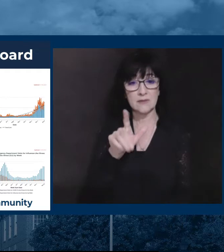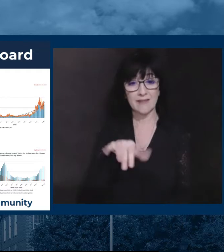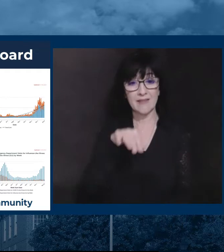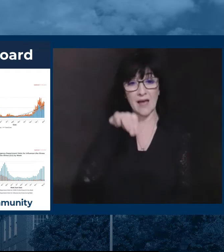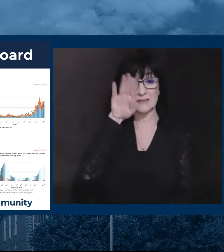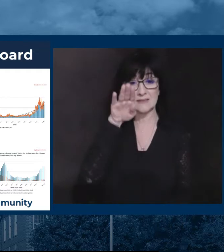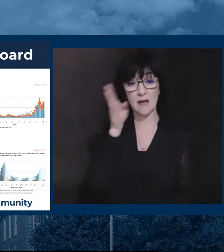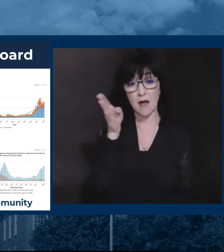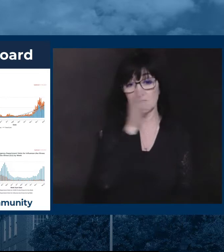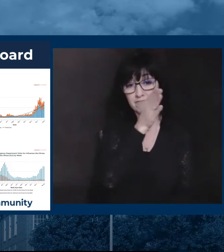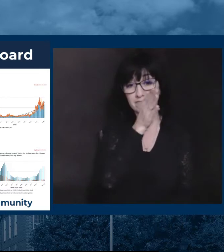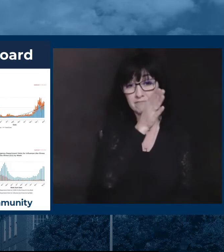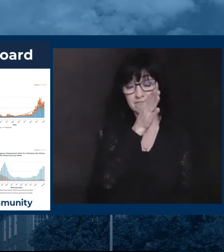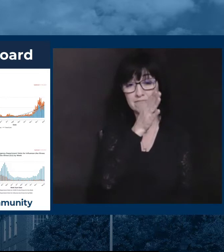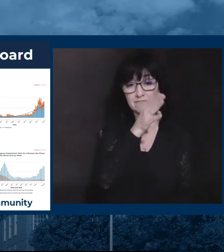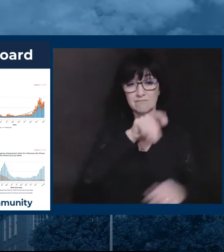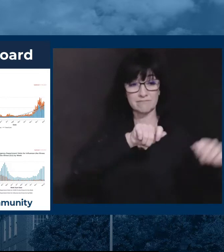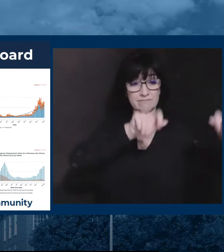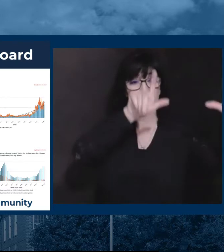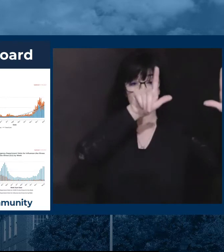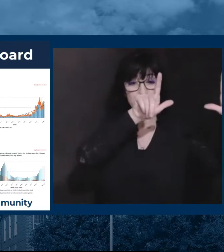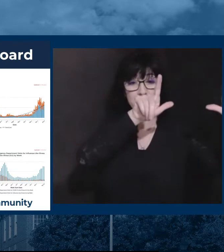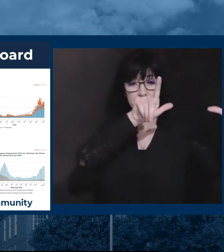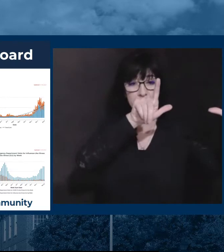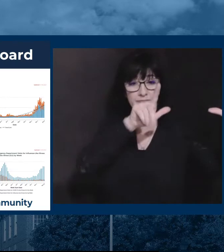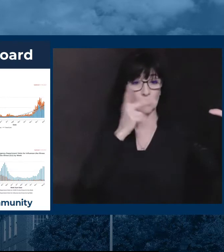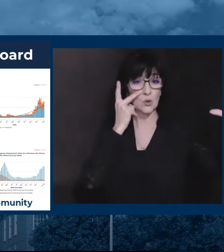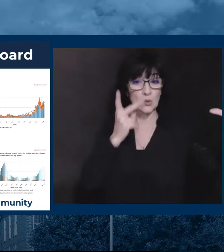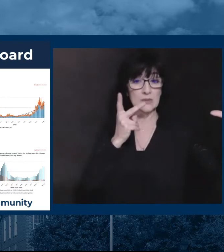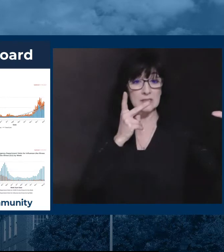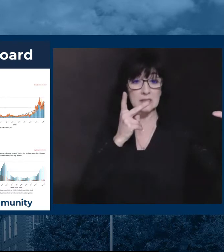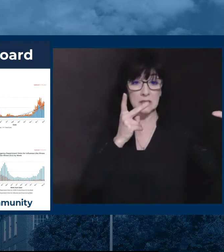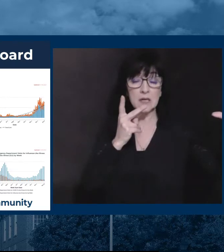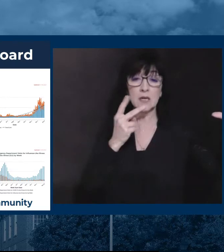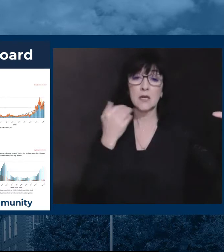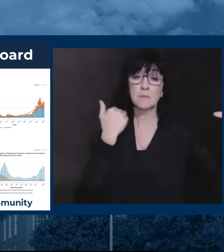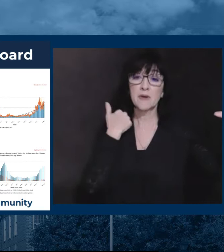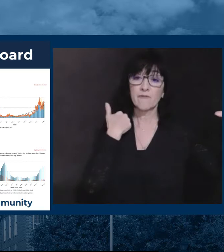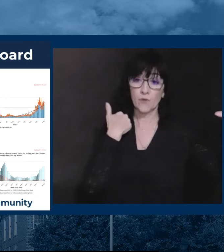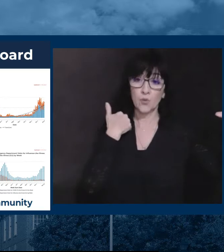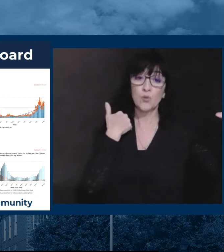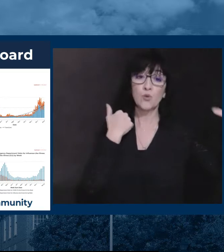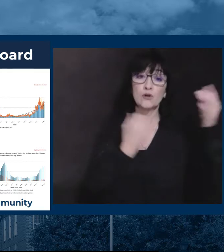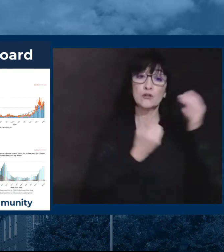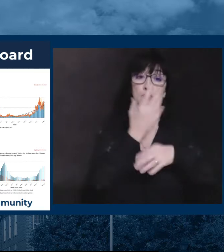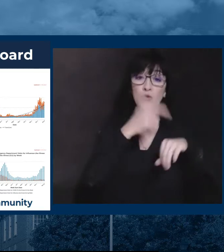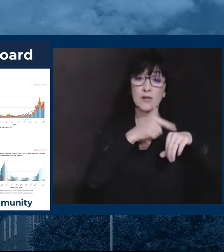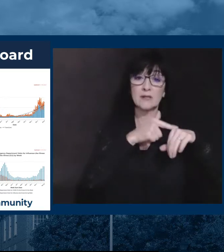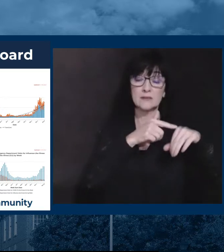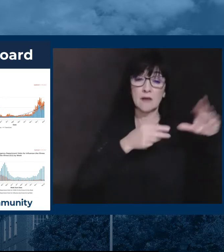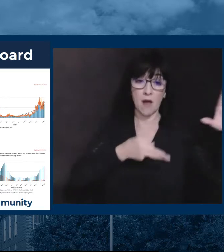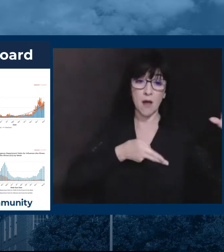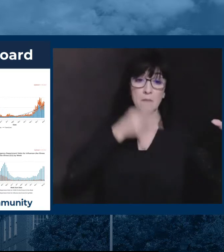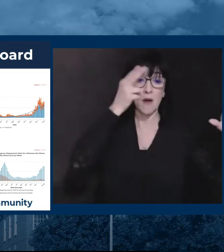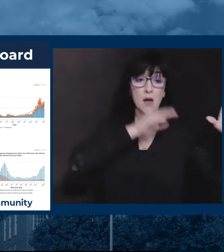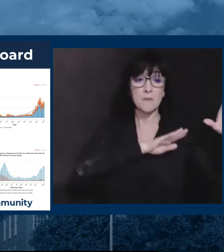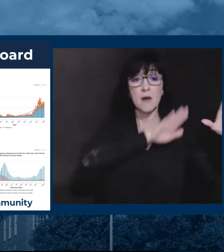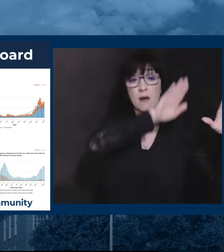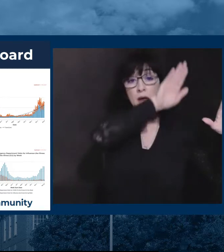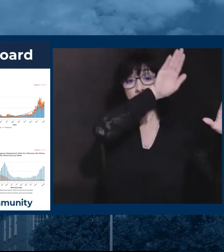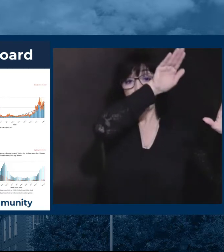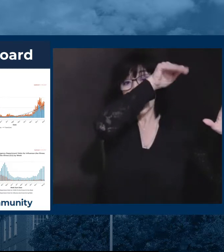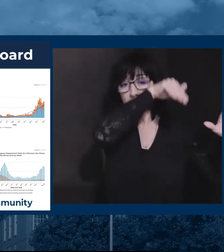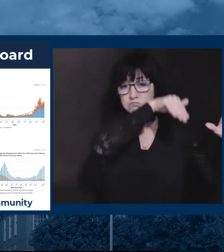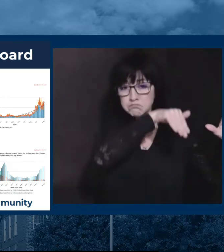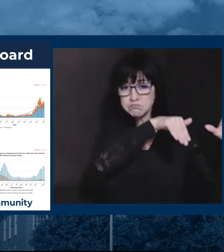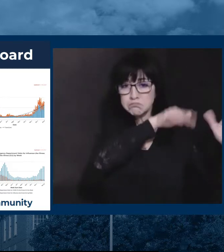far left, where you had the peak there at the end of April, I think April